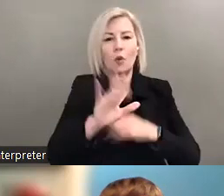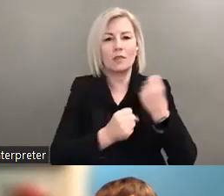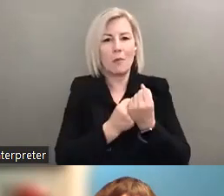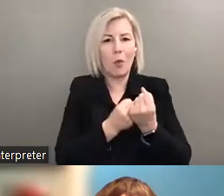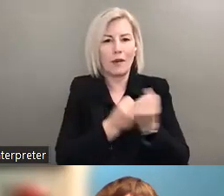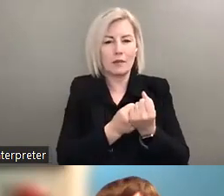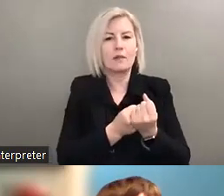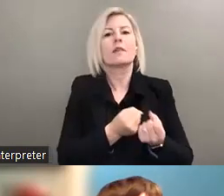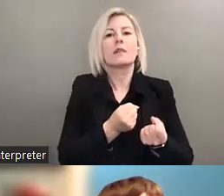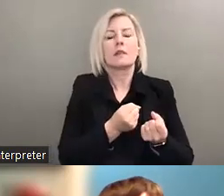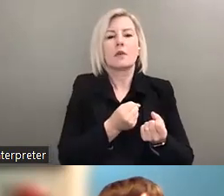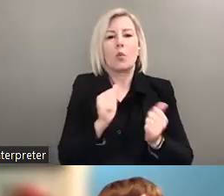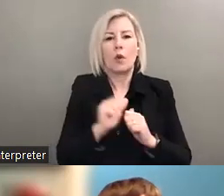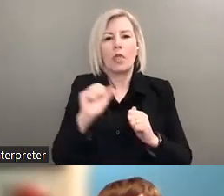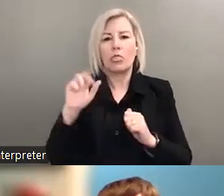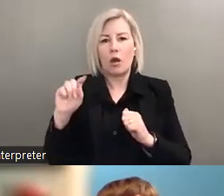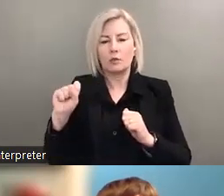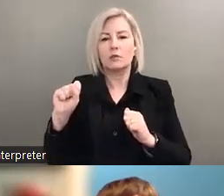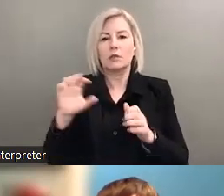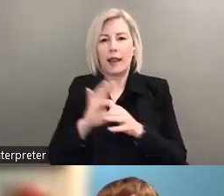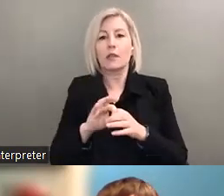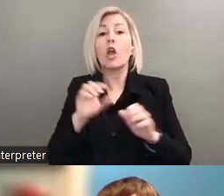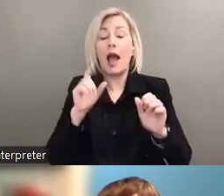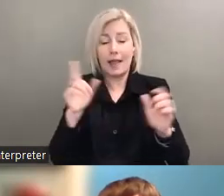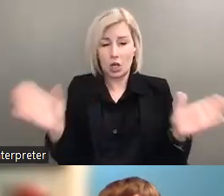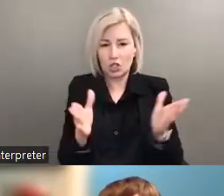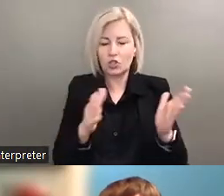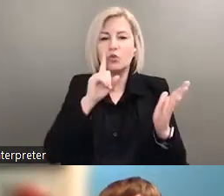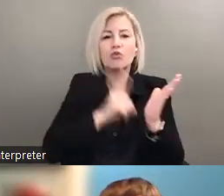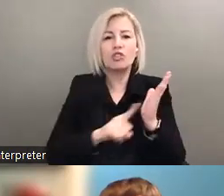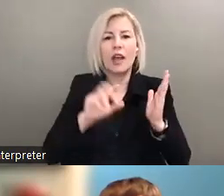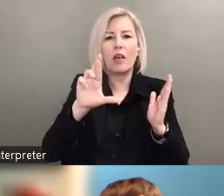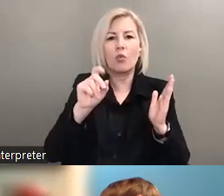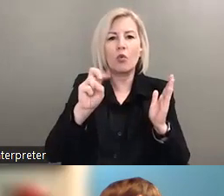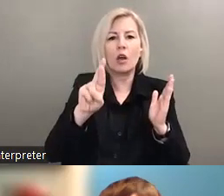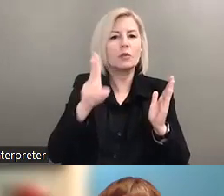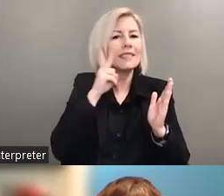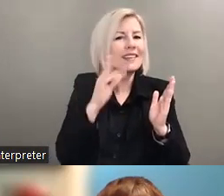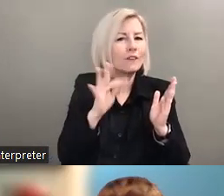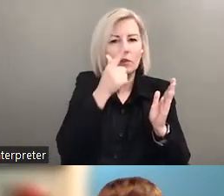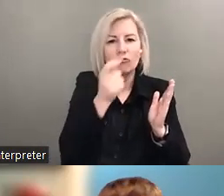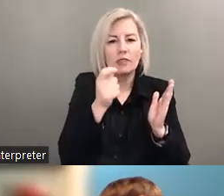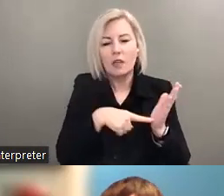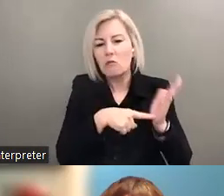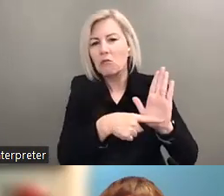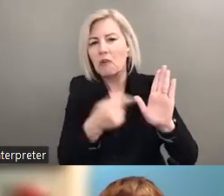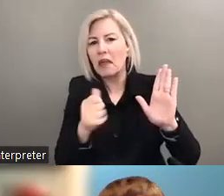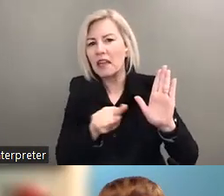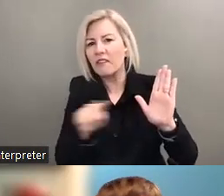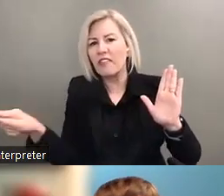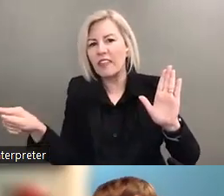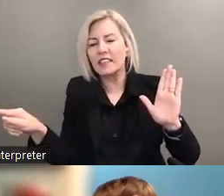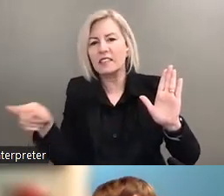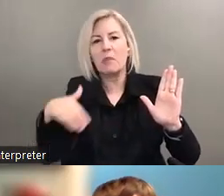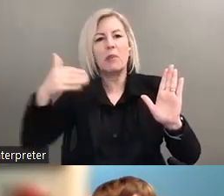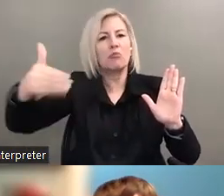with ArtsCONNECT, I do encourage you to check out the roster and see if you're interested in presenting any of these artists in your upcoming